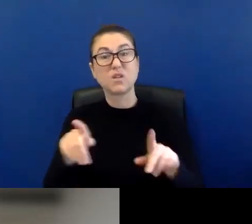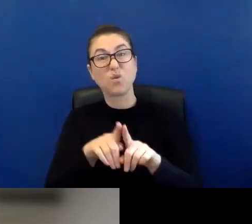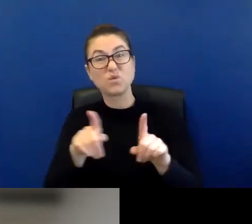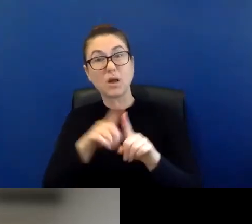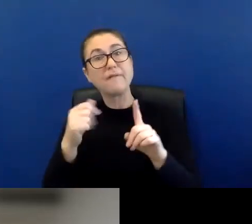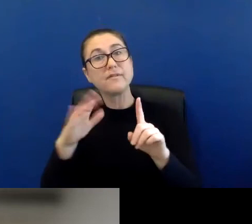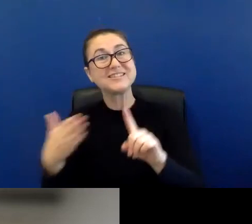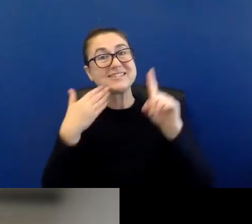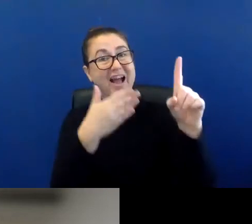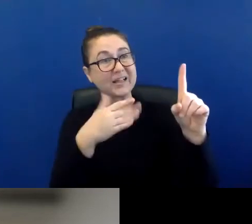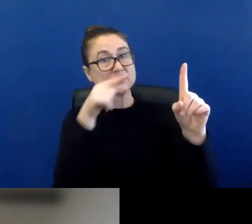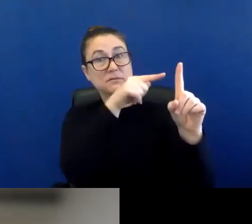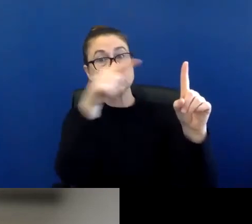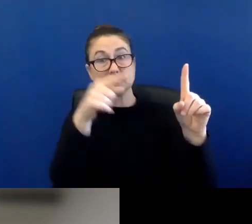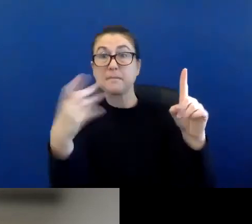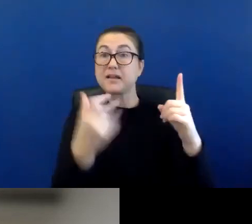audiovisual content.